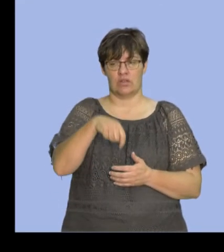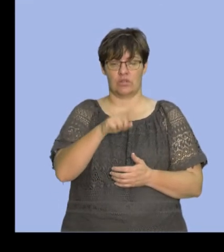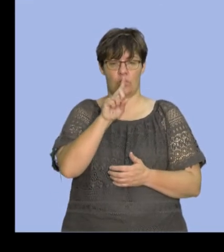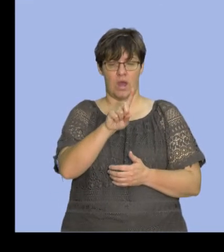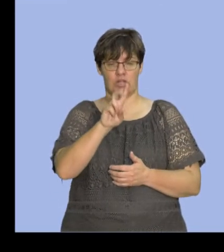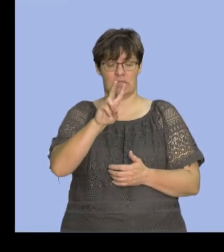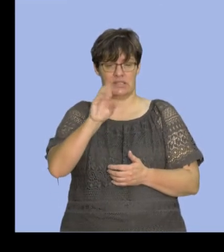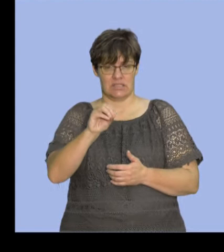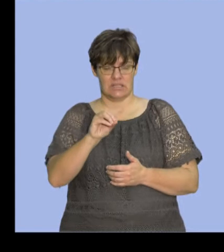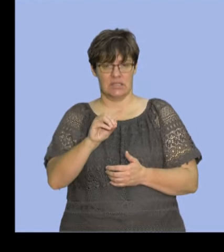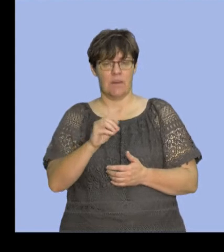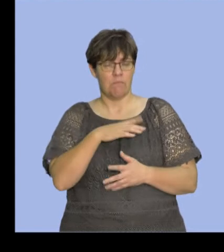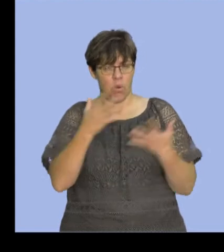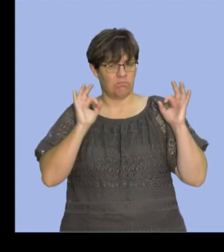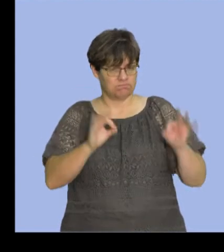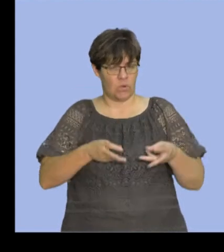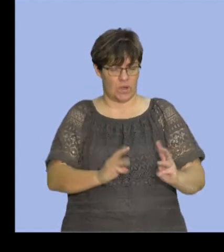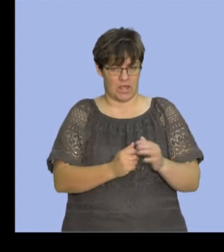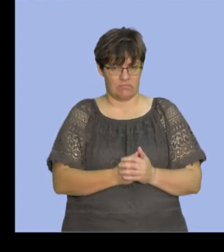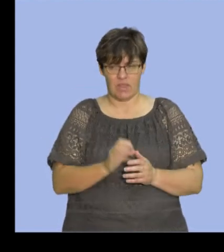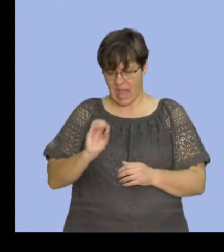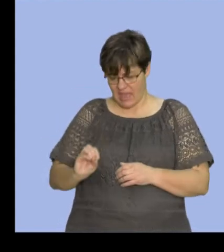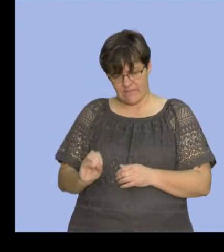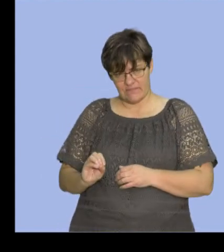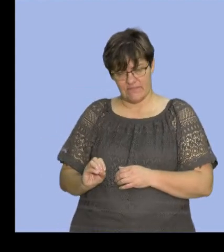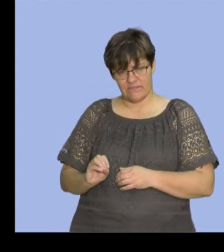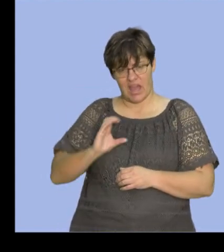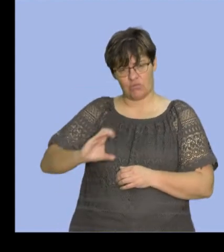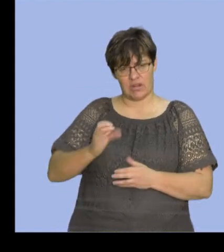32,120. So here we go. There's a credit balance of